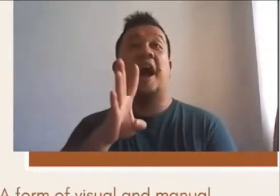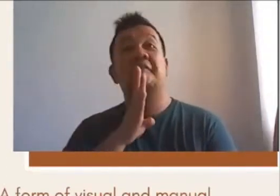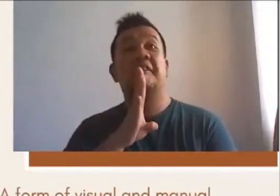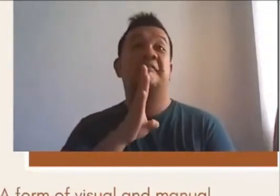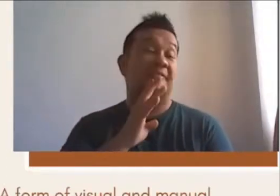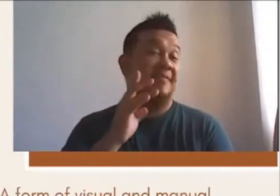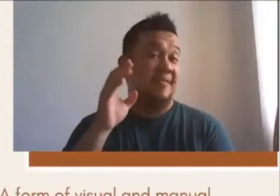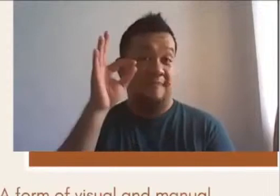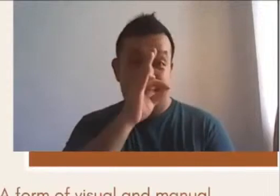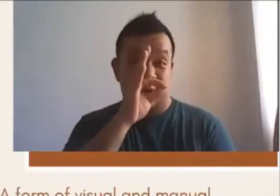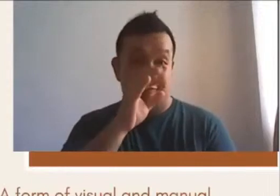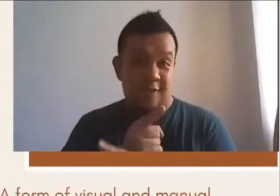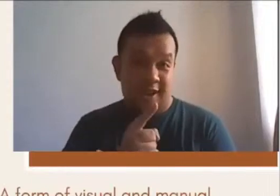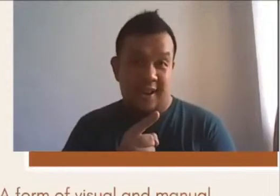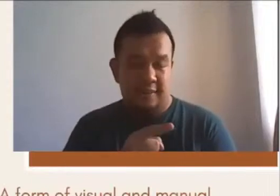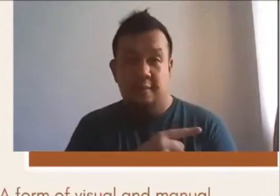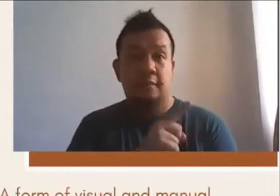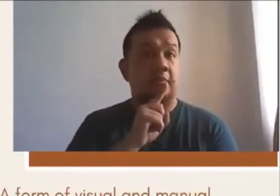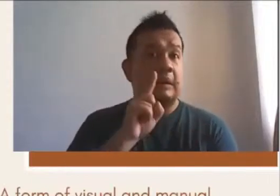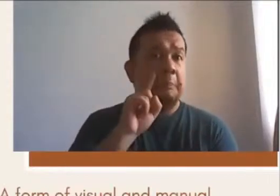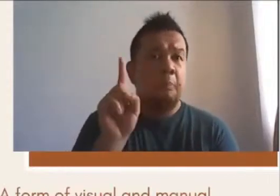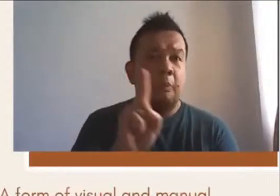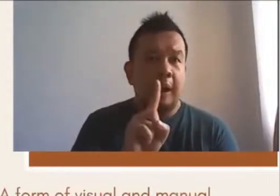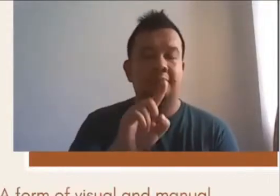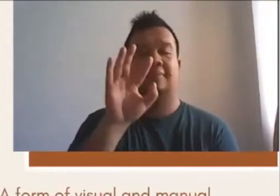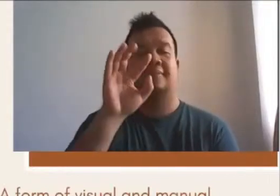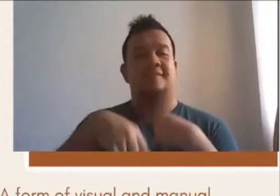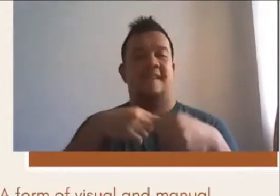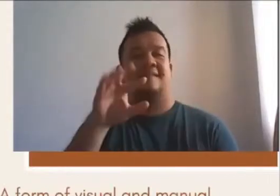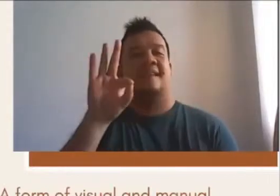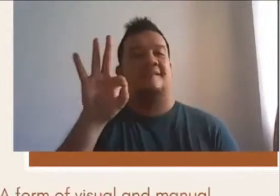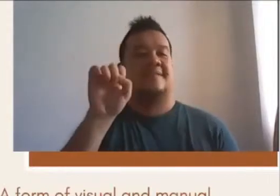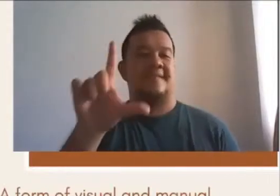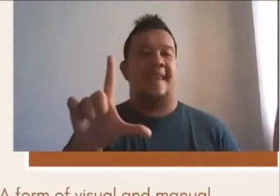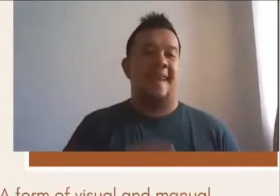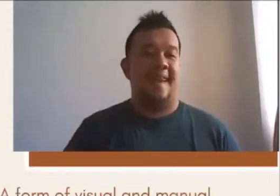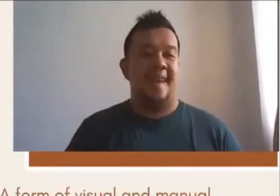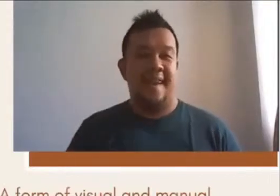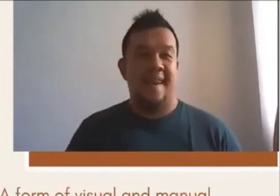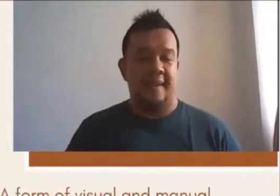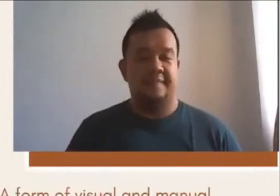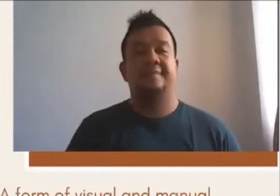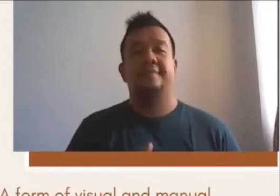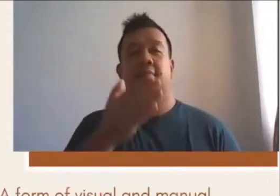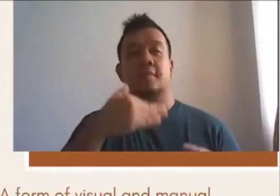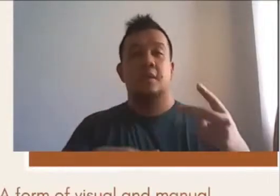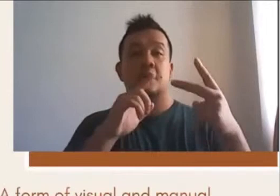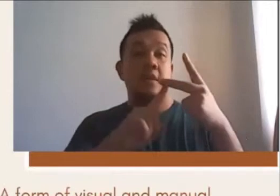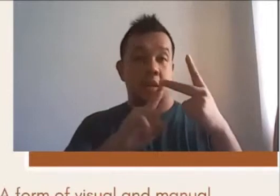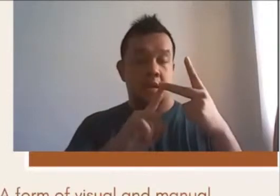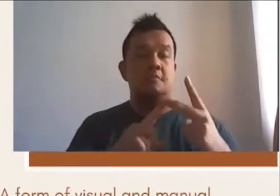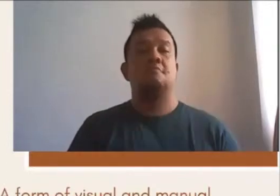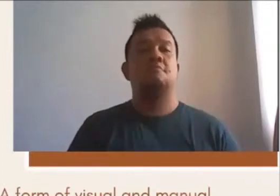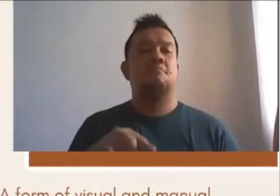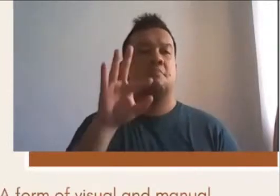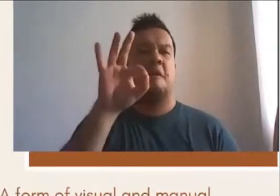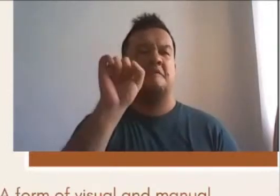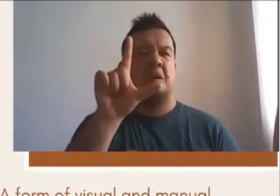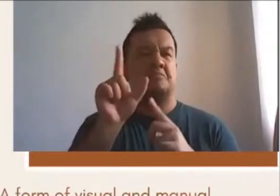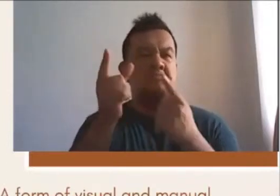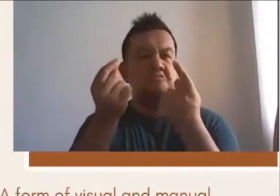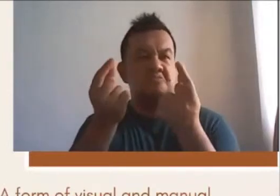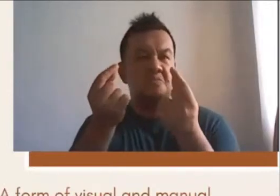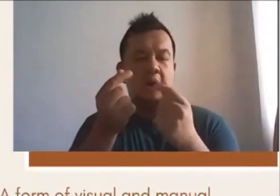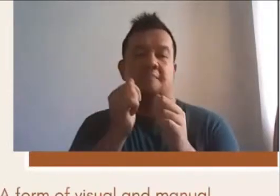FSL, so Filipino Sign Language. Next naman, ano ba yung ginagawa ng FSL? So it's visual and manual